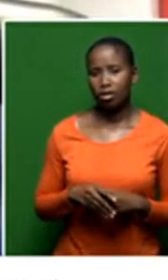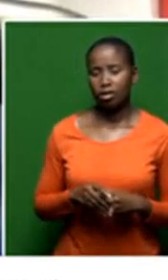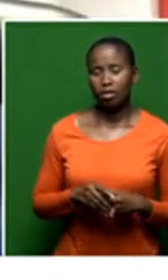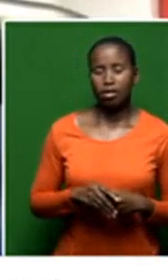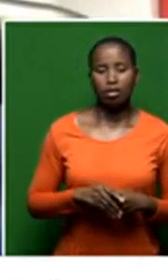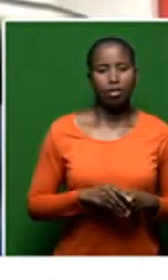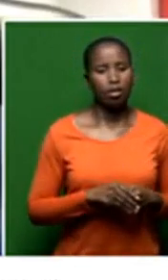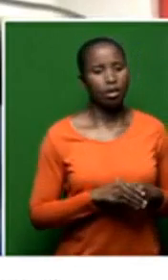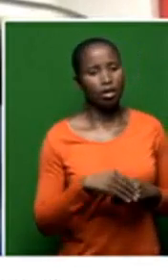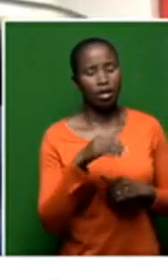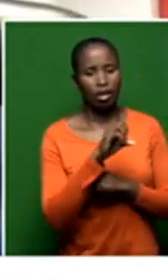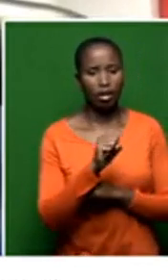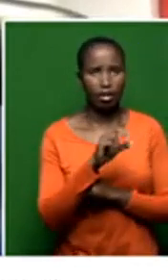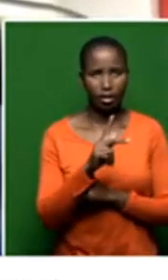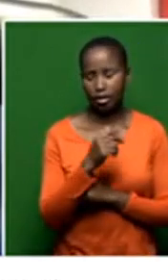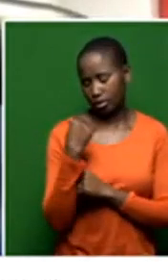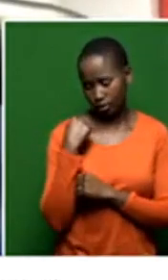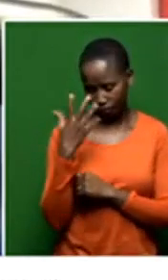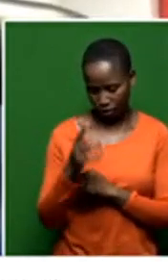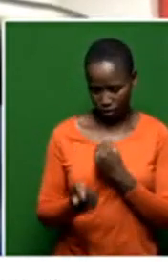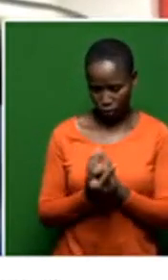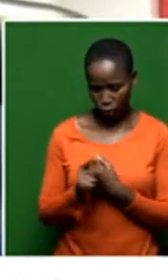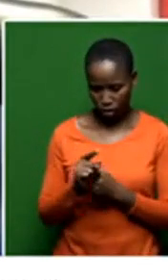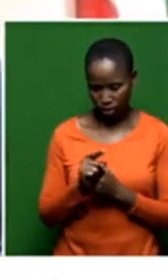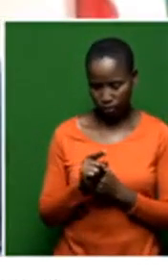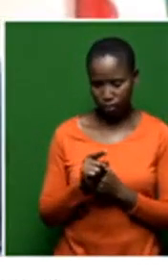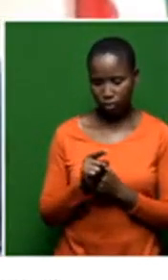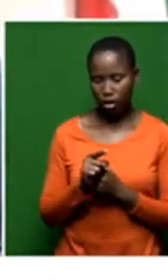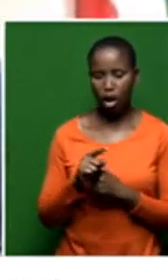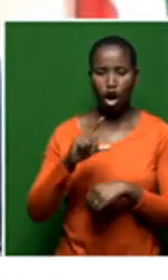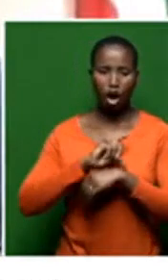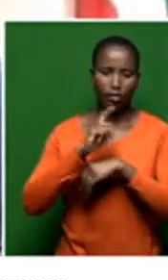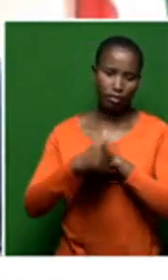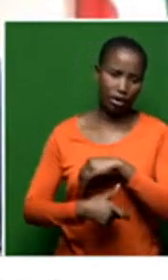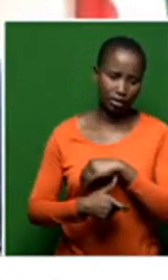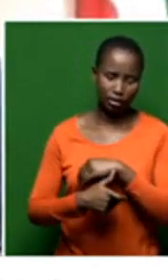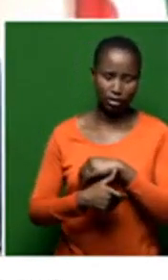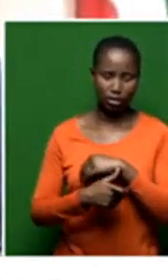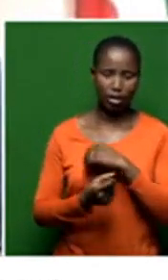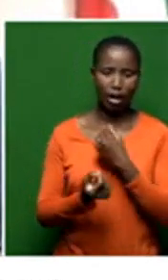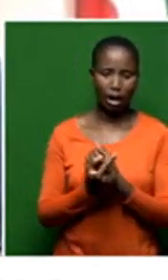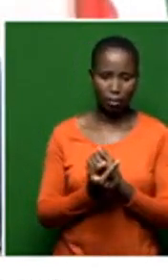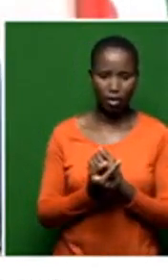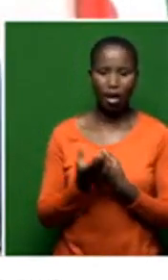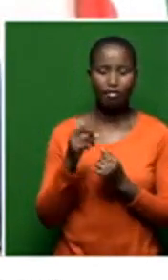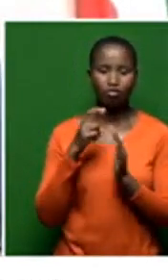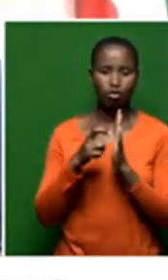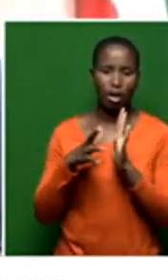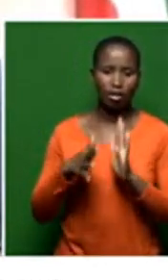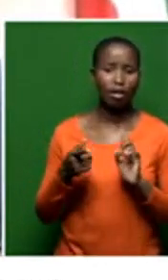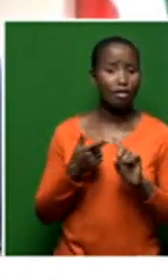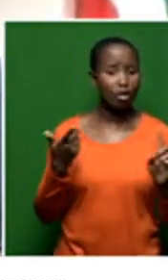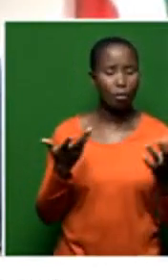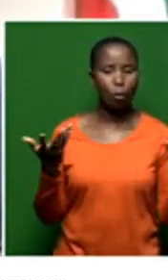we were at the Mobile World Congress last week, and I had a meeting with our counterparts from the FCC, the regulator in the